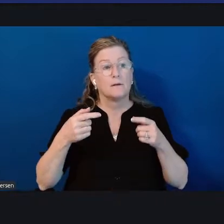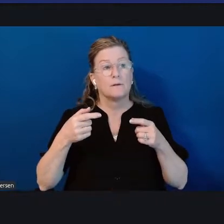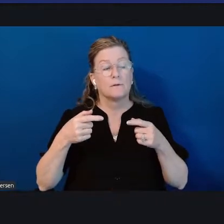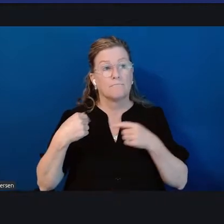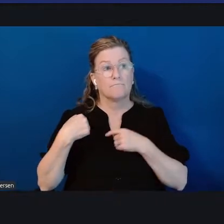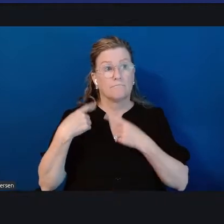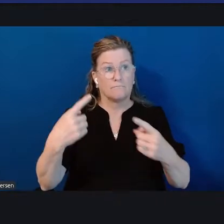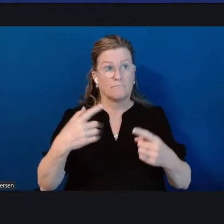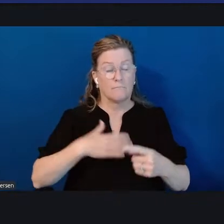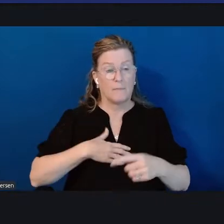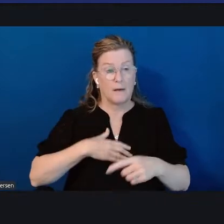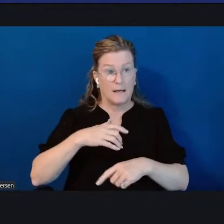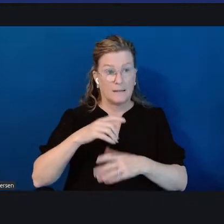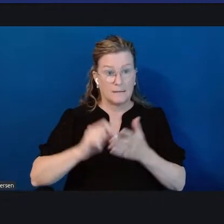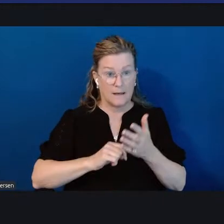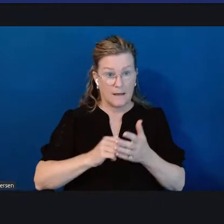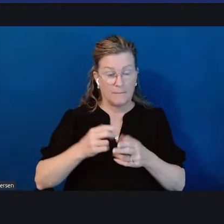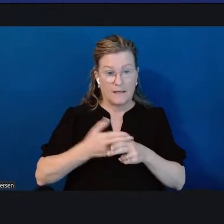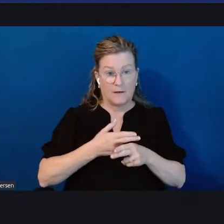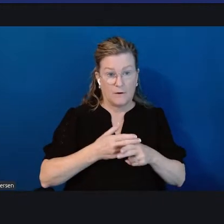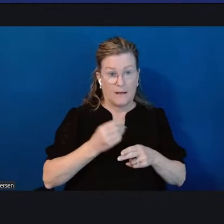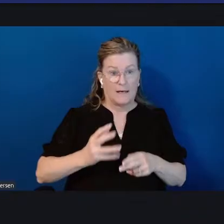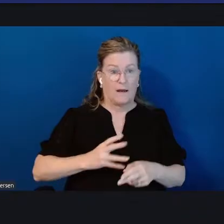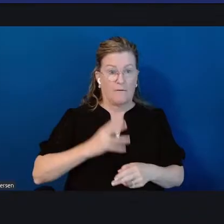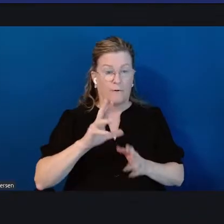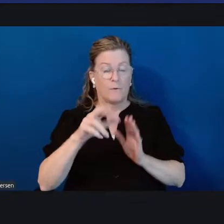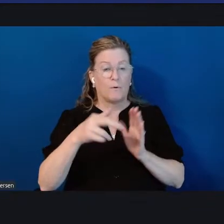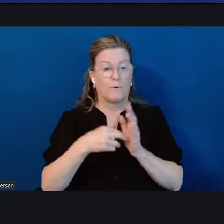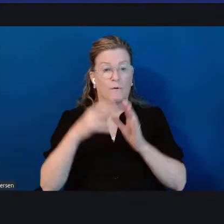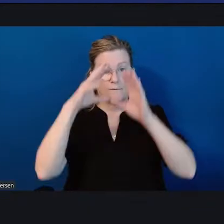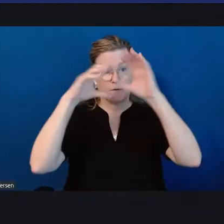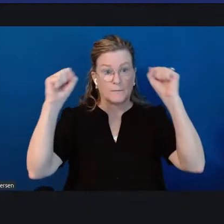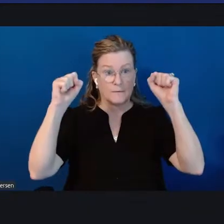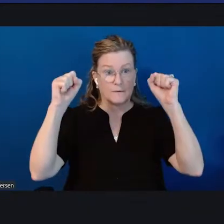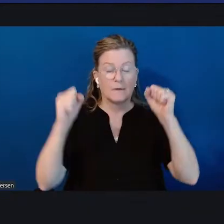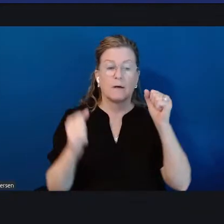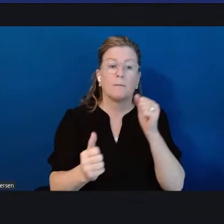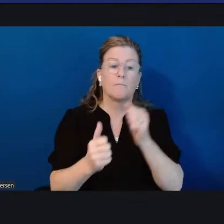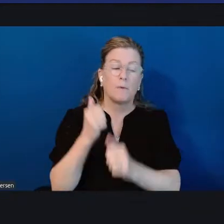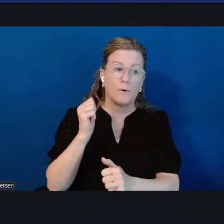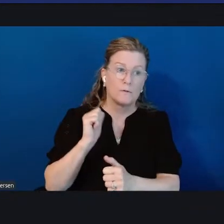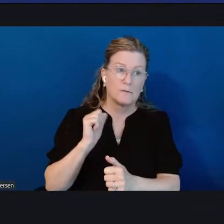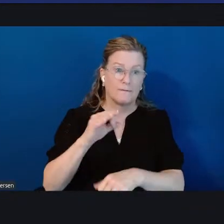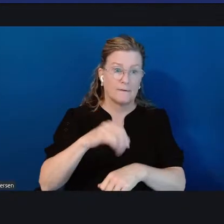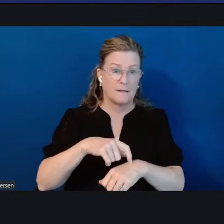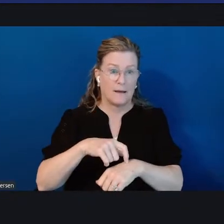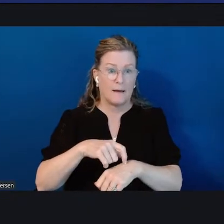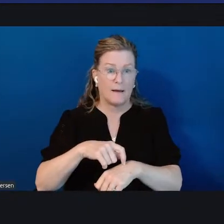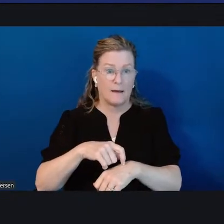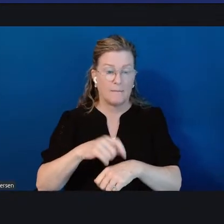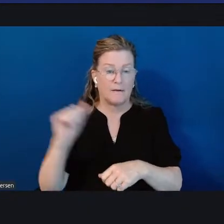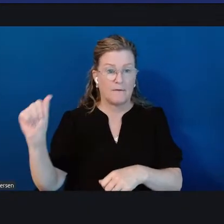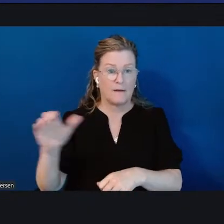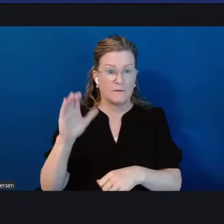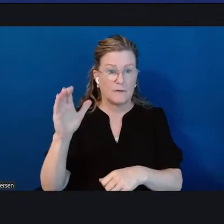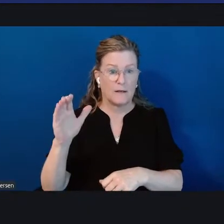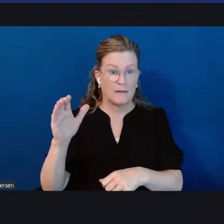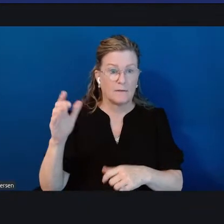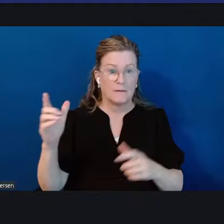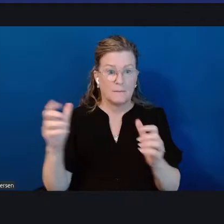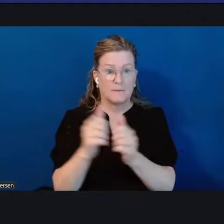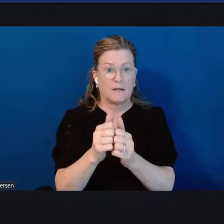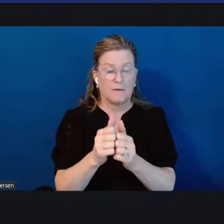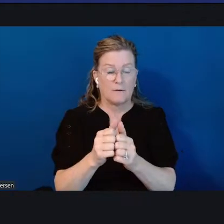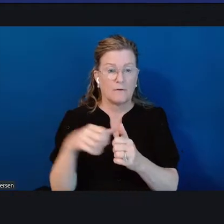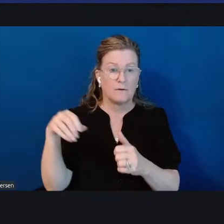here in an interim and also now in a former role of superintendent, the vast majority of time that the Advisory Council has been together has